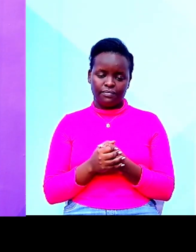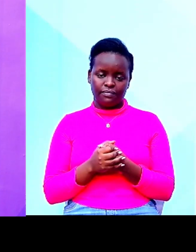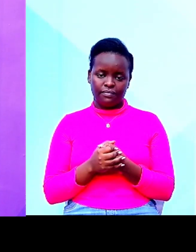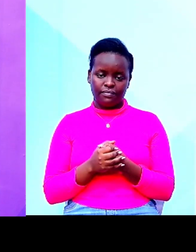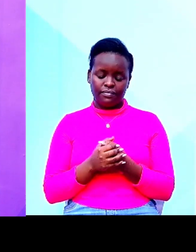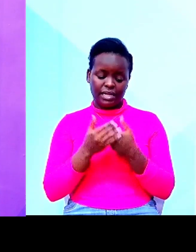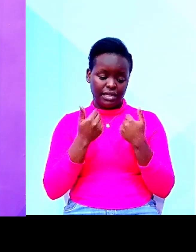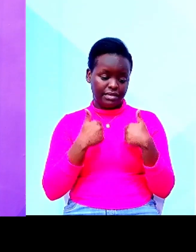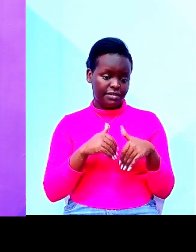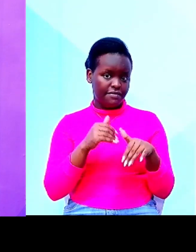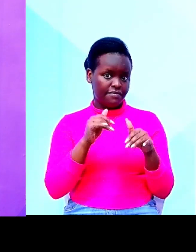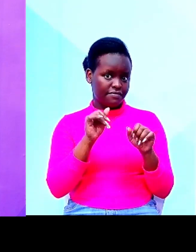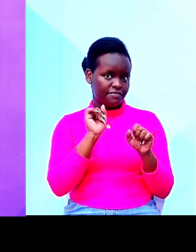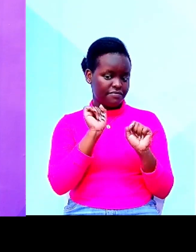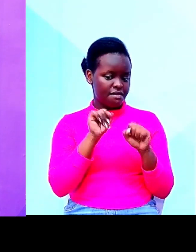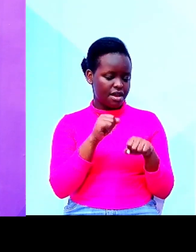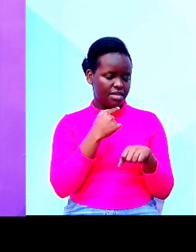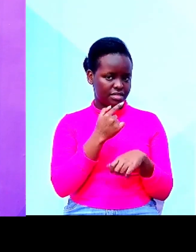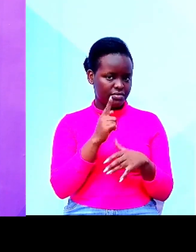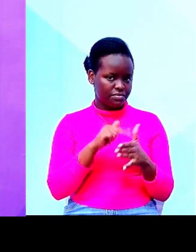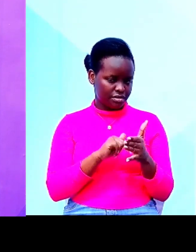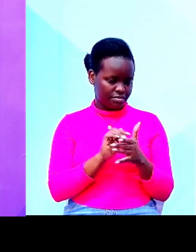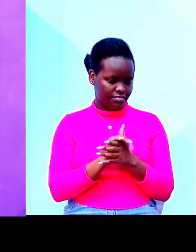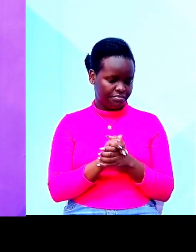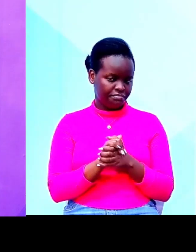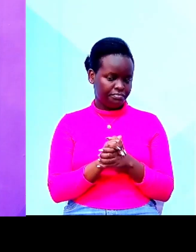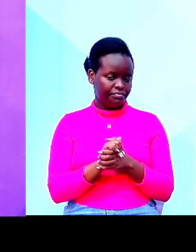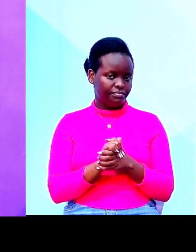I can say